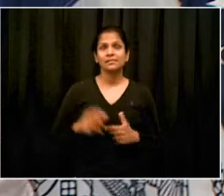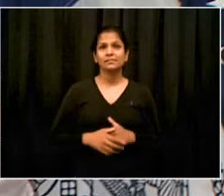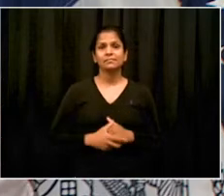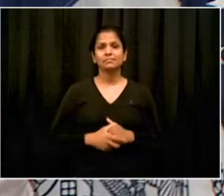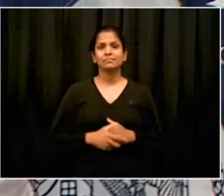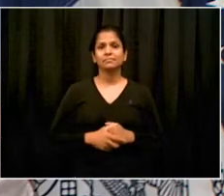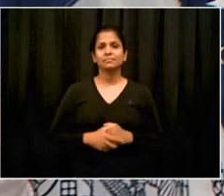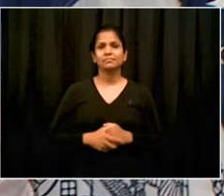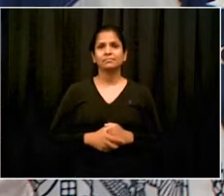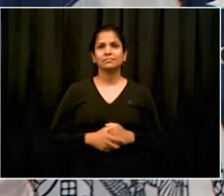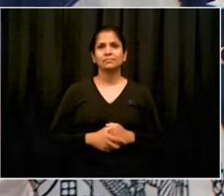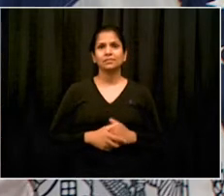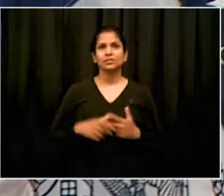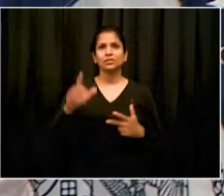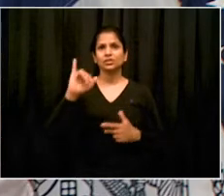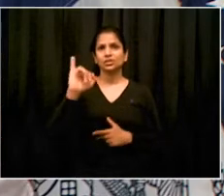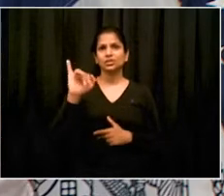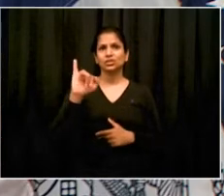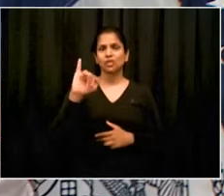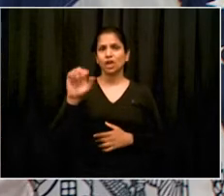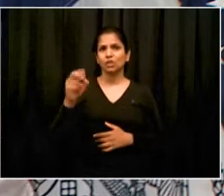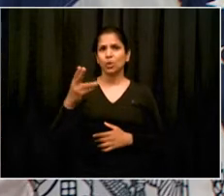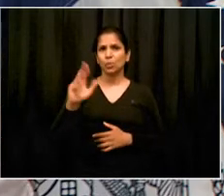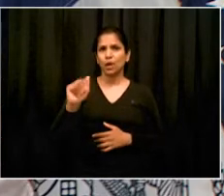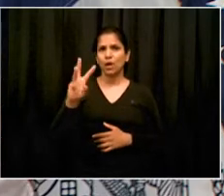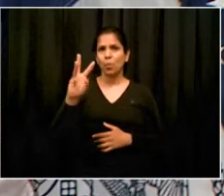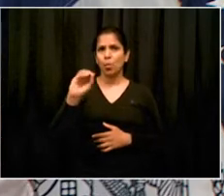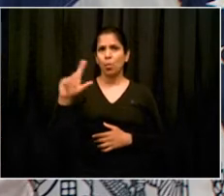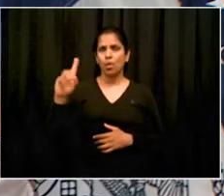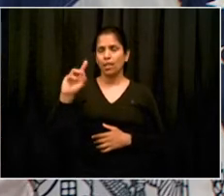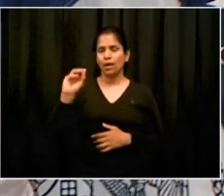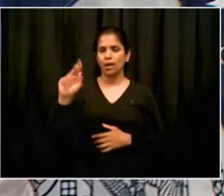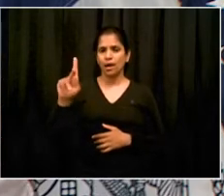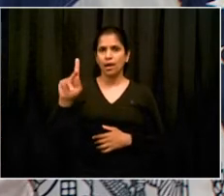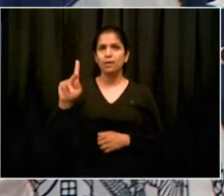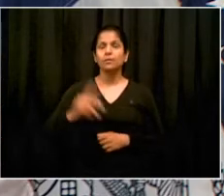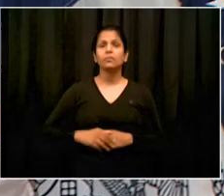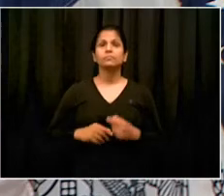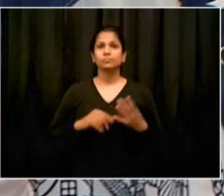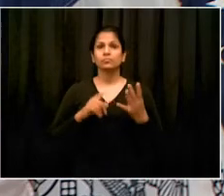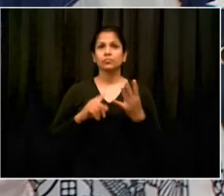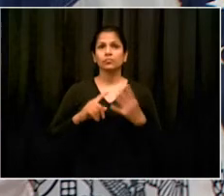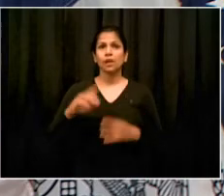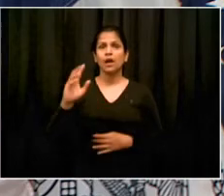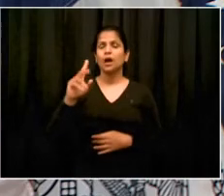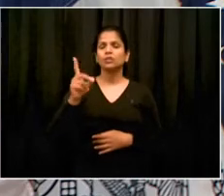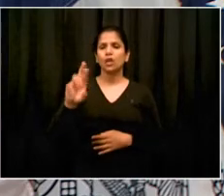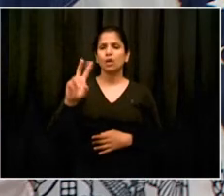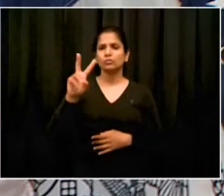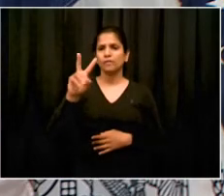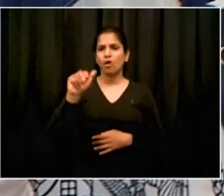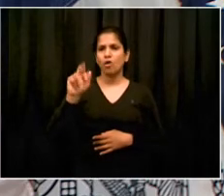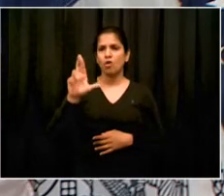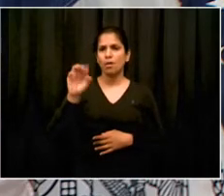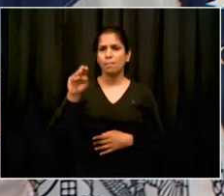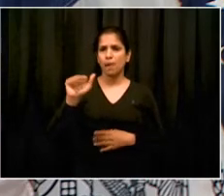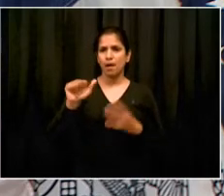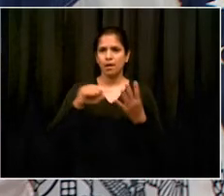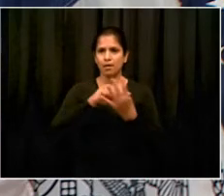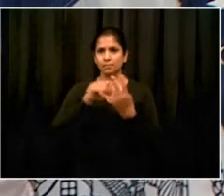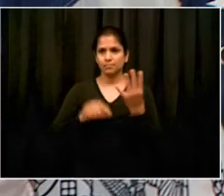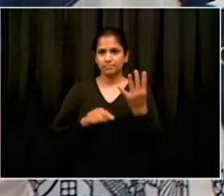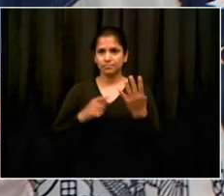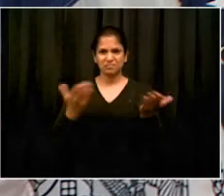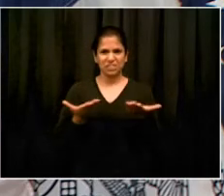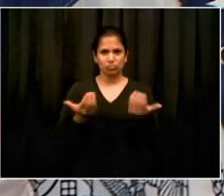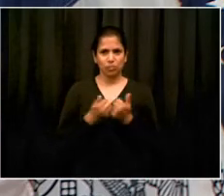Josh Wallach, and Senior Advisor, Dr. Jay Varma. The first question today goes to Juliet from 1010 Wins.